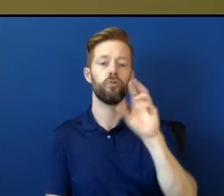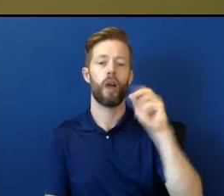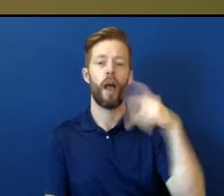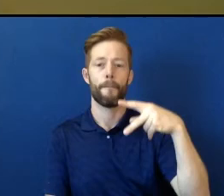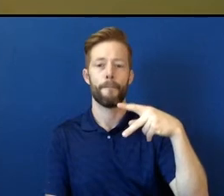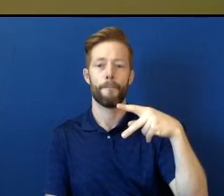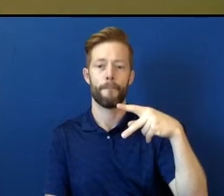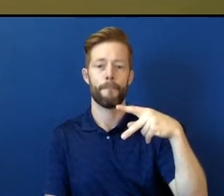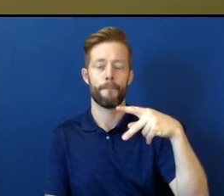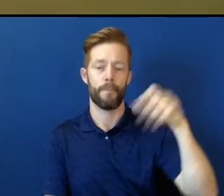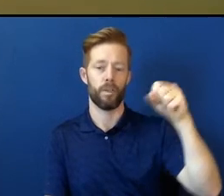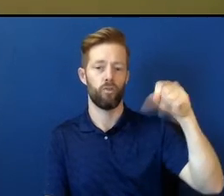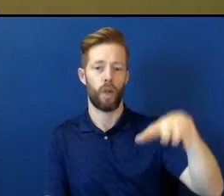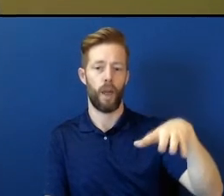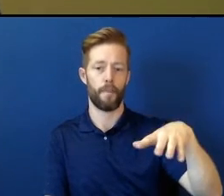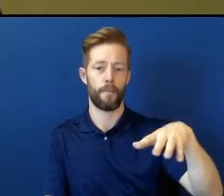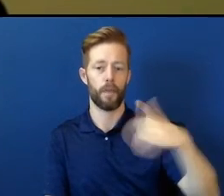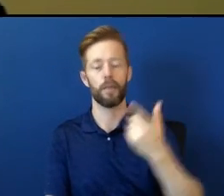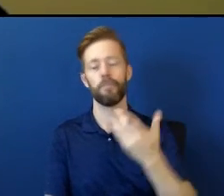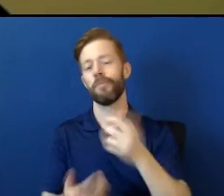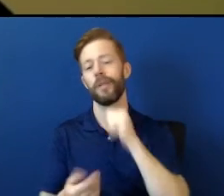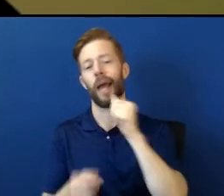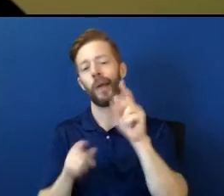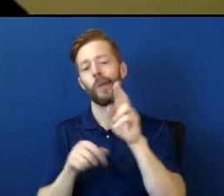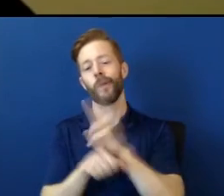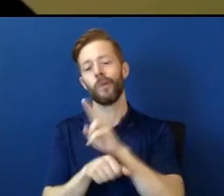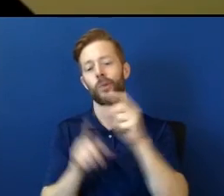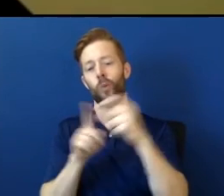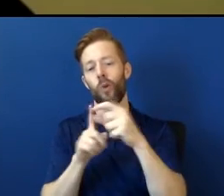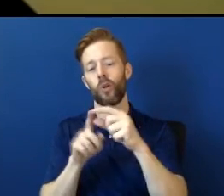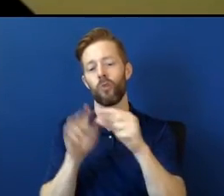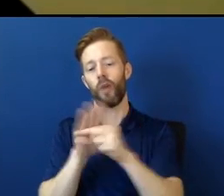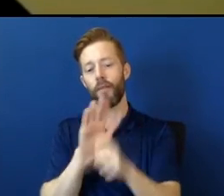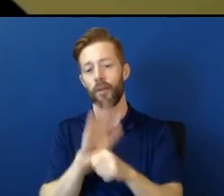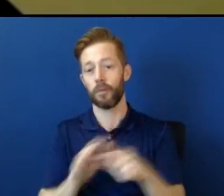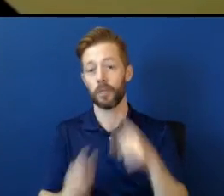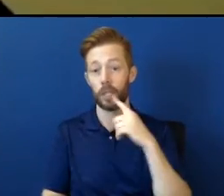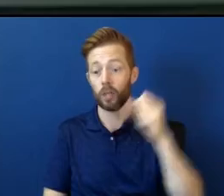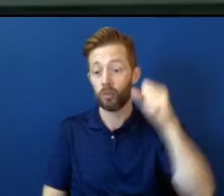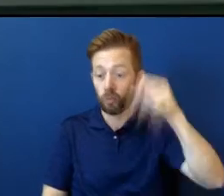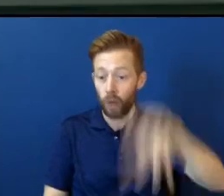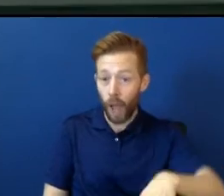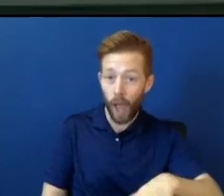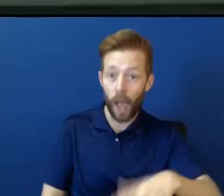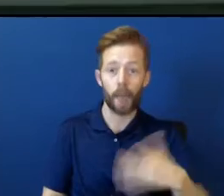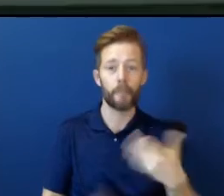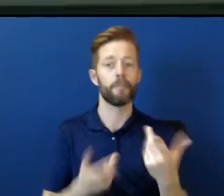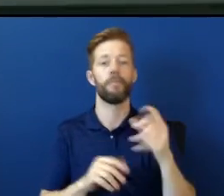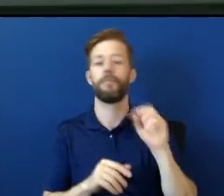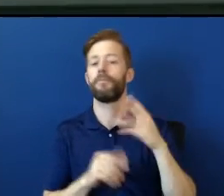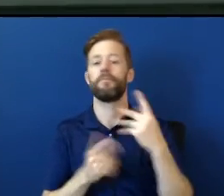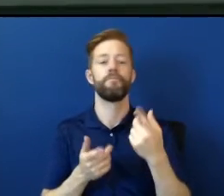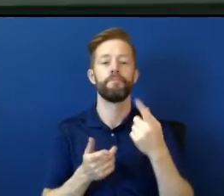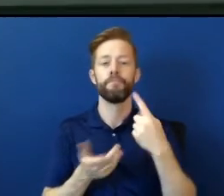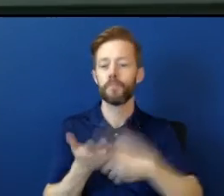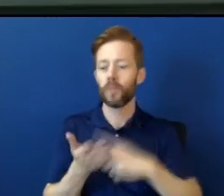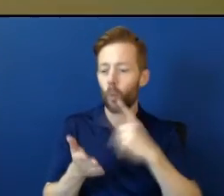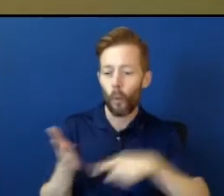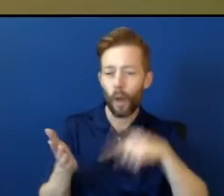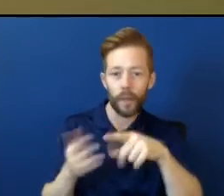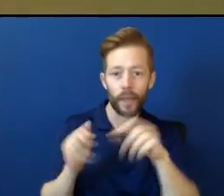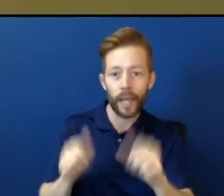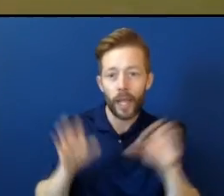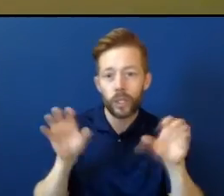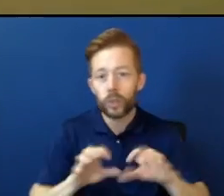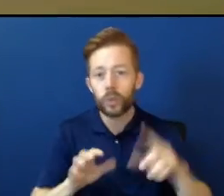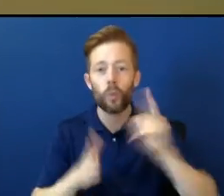drop. You wouldn't use the word gravity, you'd use the word drop, or ask questions about what they can do,